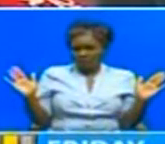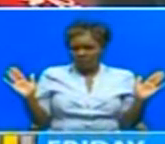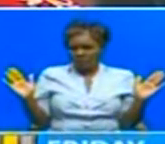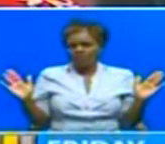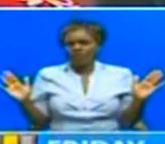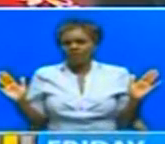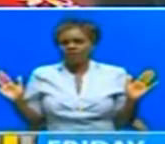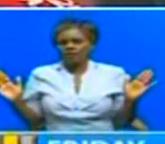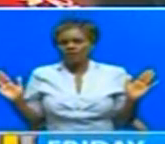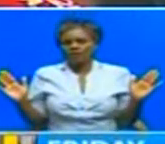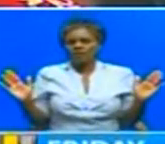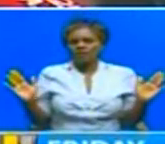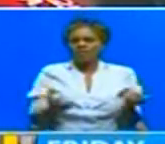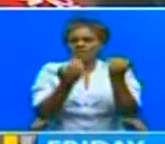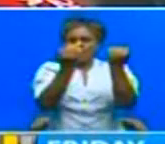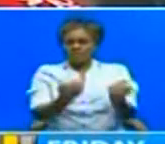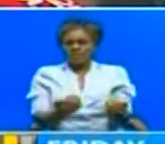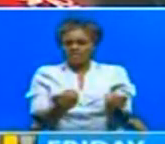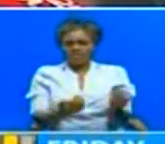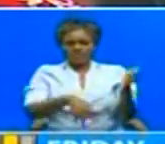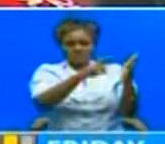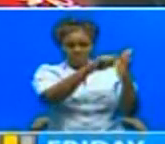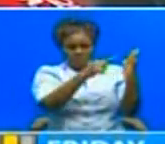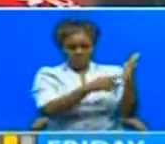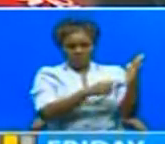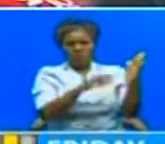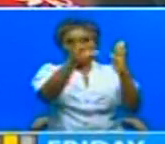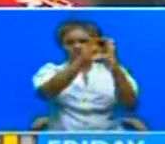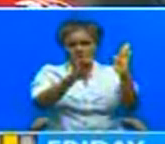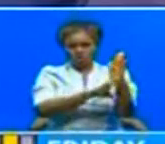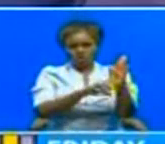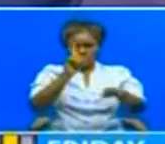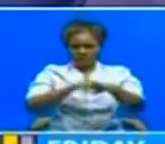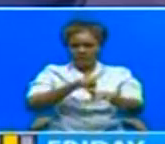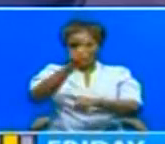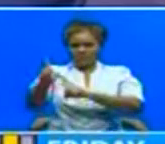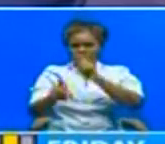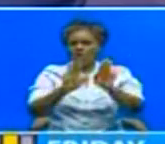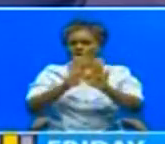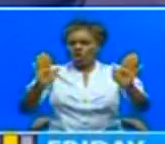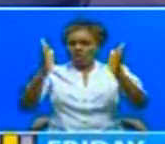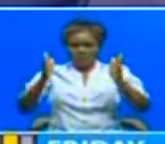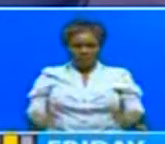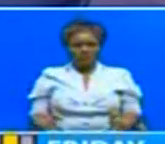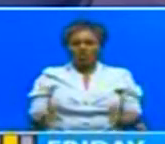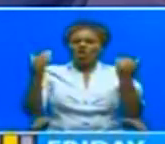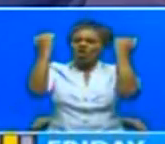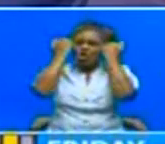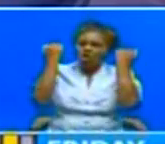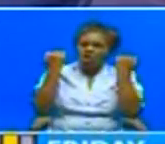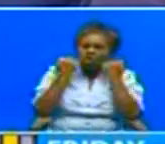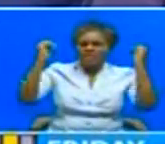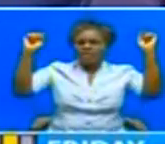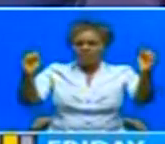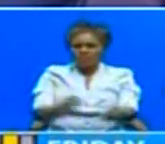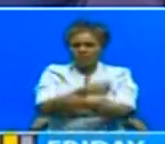what is required constitutionally in that vetting process. And nobody, and the court, no court